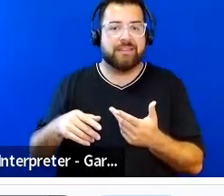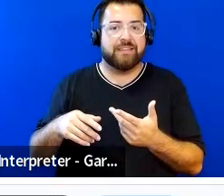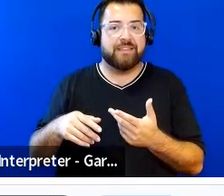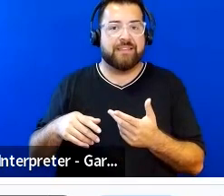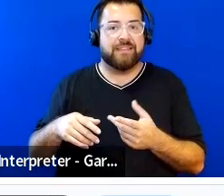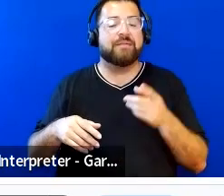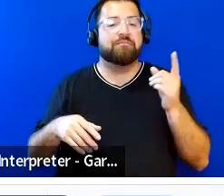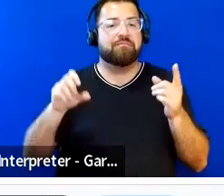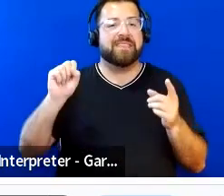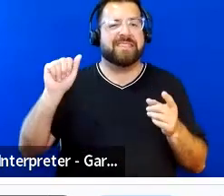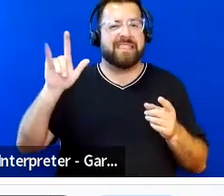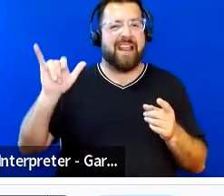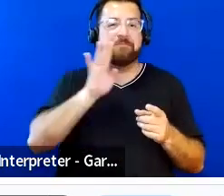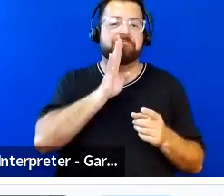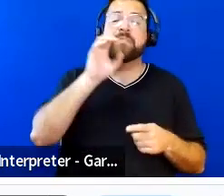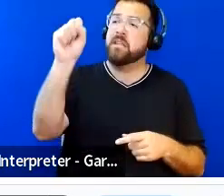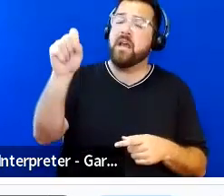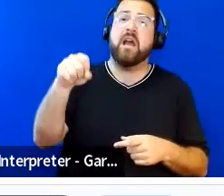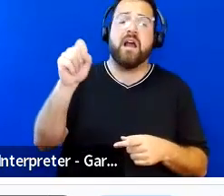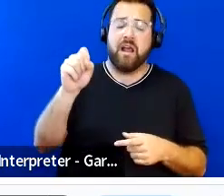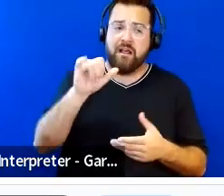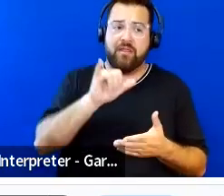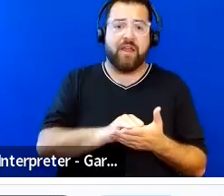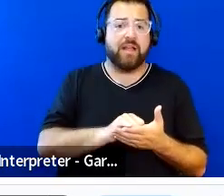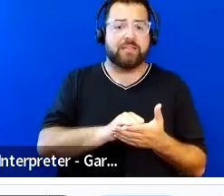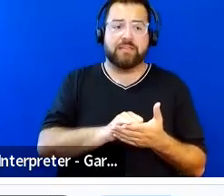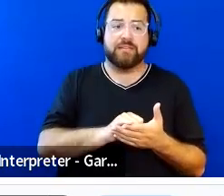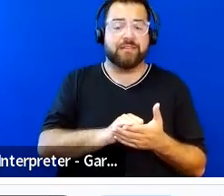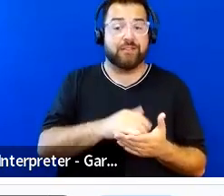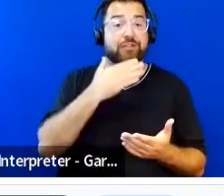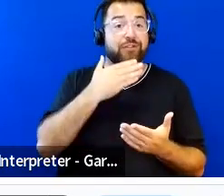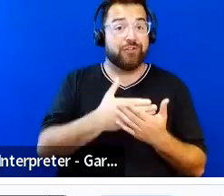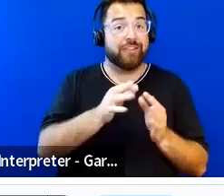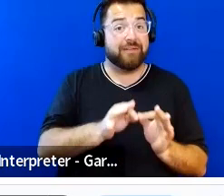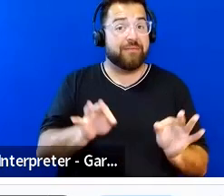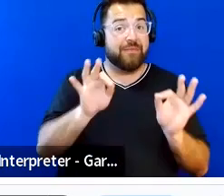Yeah, so that's a really good, important question.